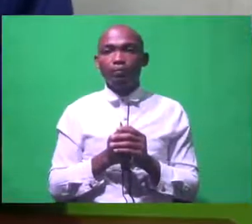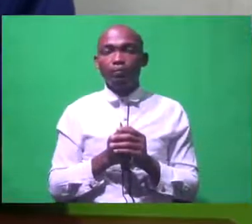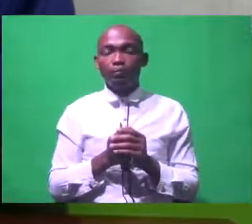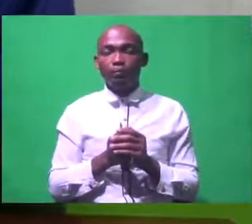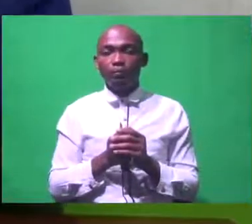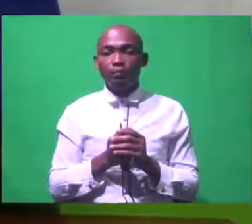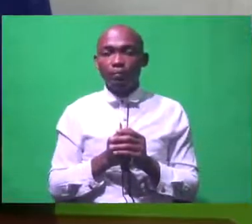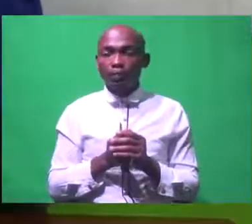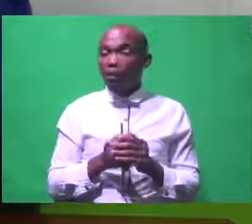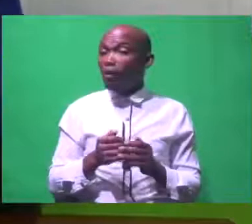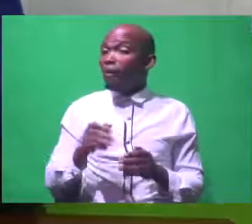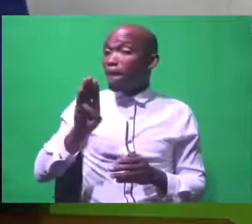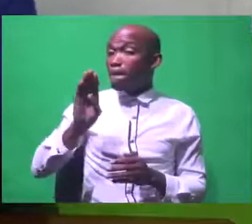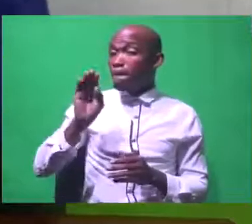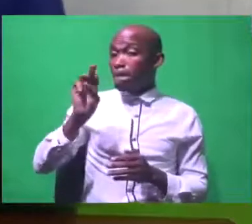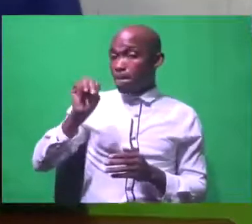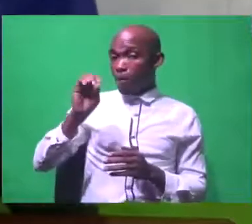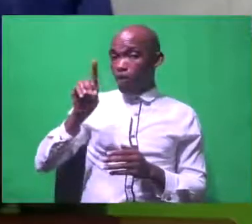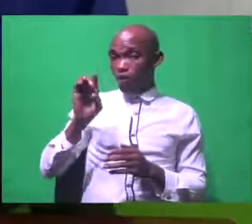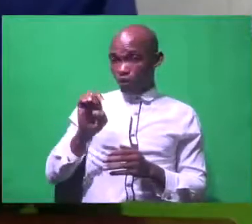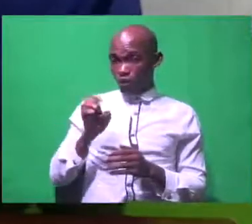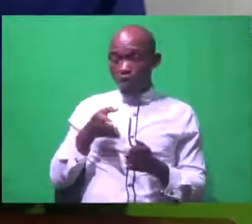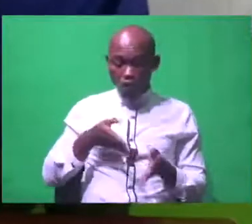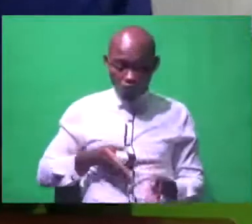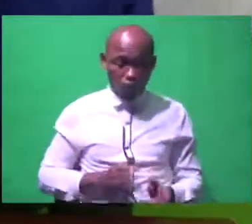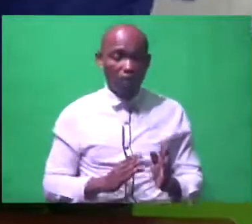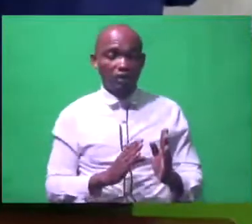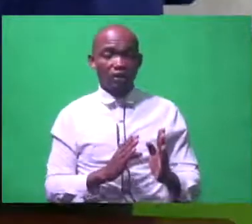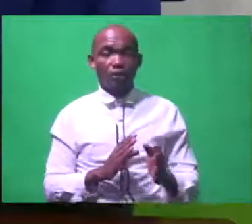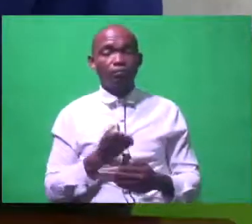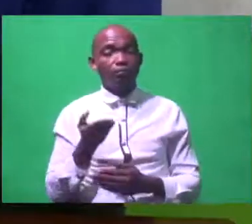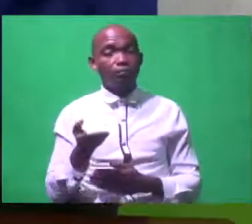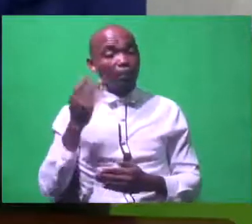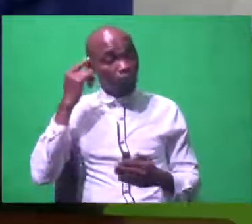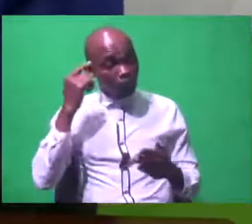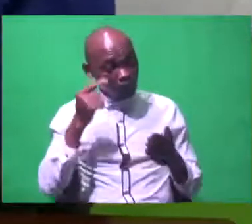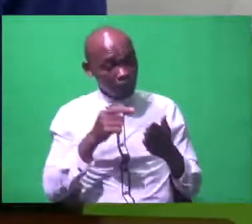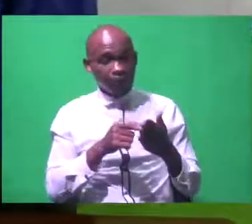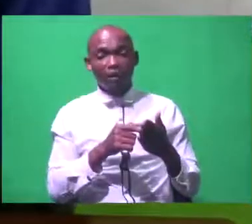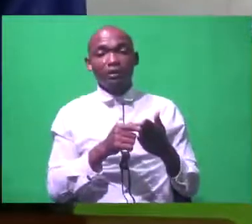Mode of what? Mode of production. Mode of production means